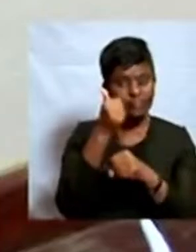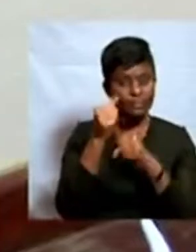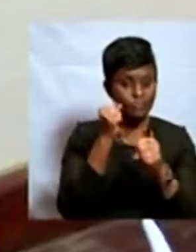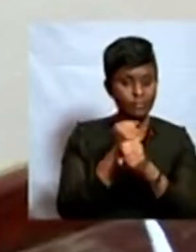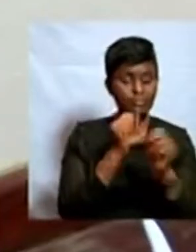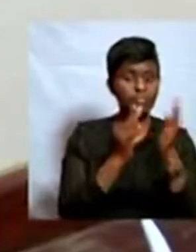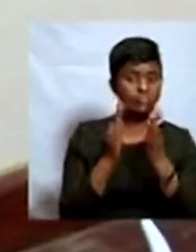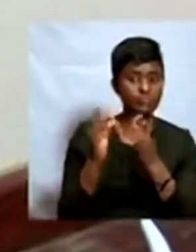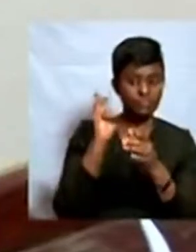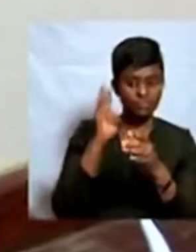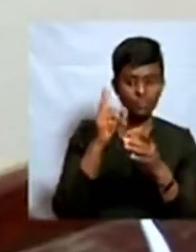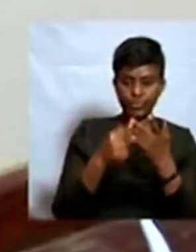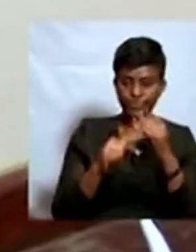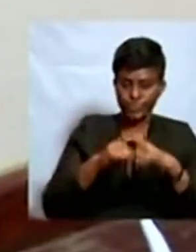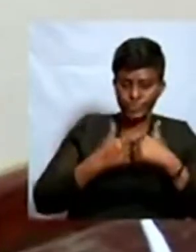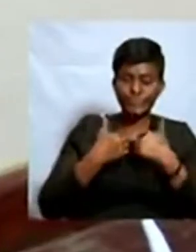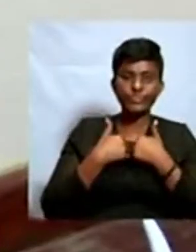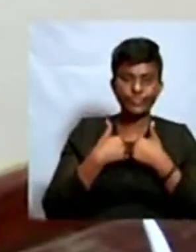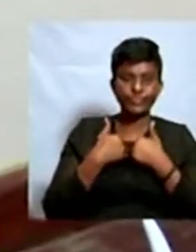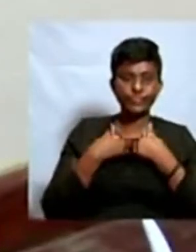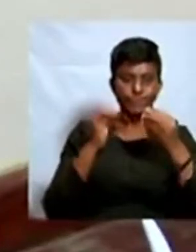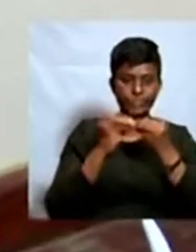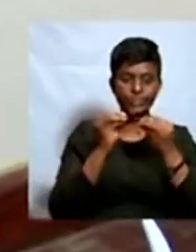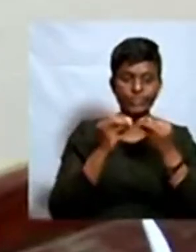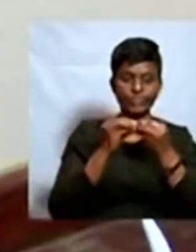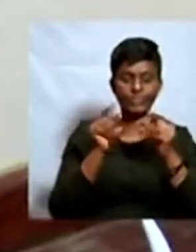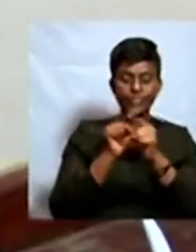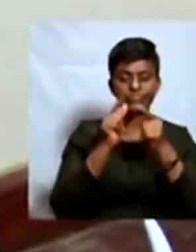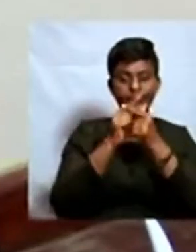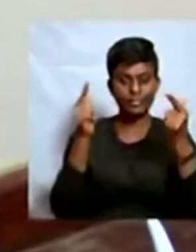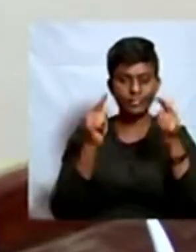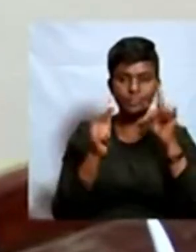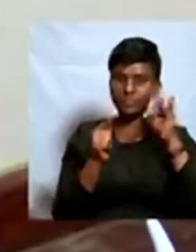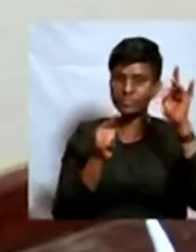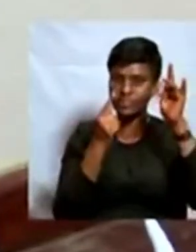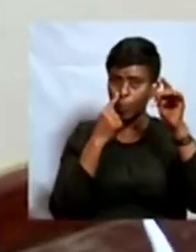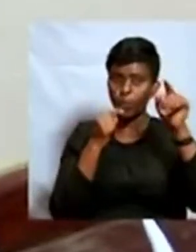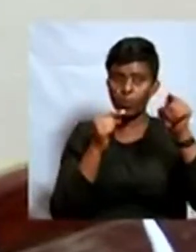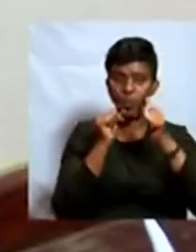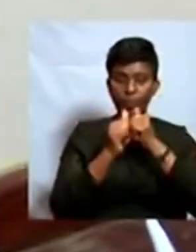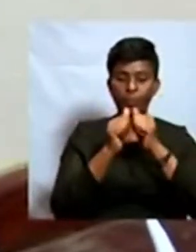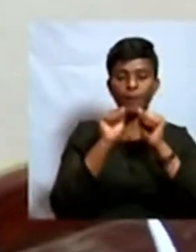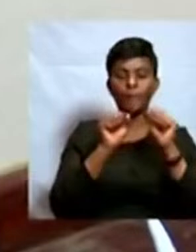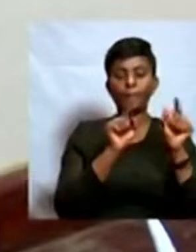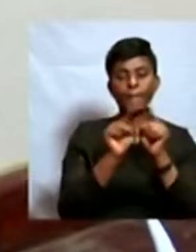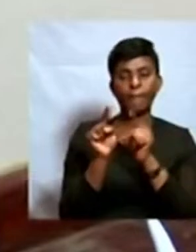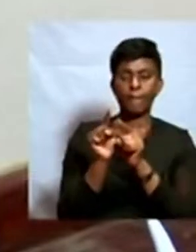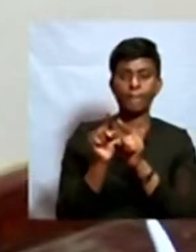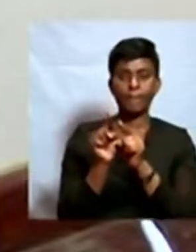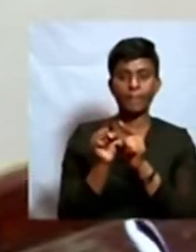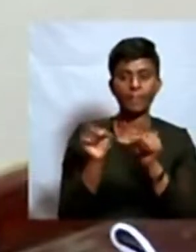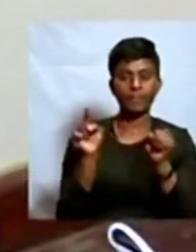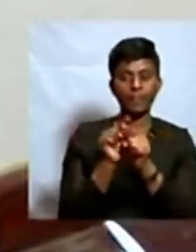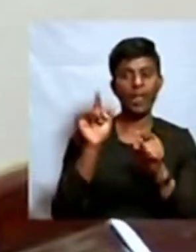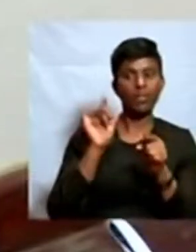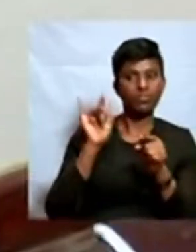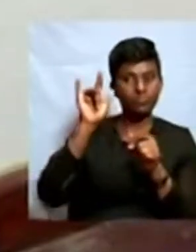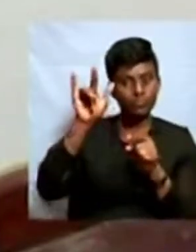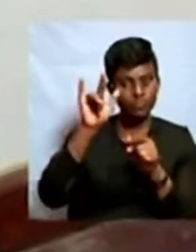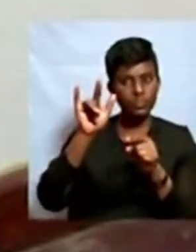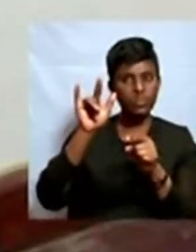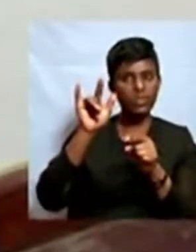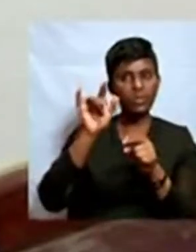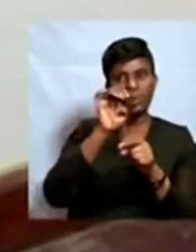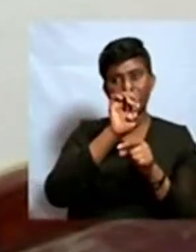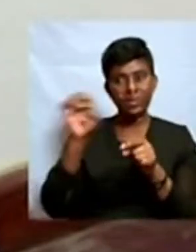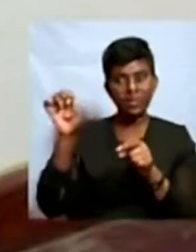plan, definitely we'll be acquiring bigger aircraft, which can also go up to West